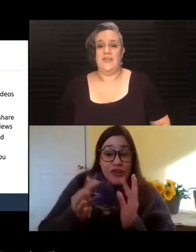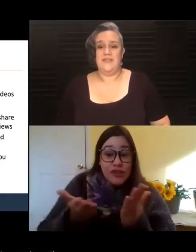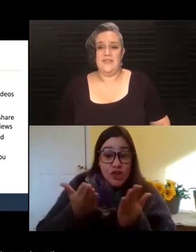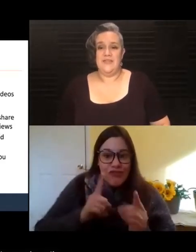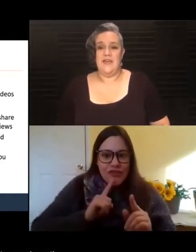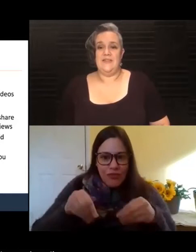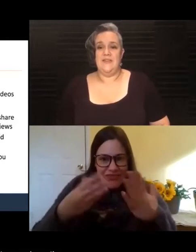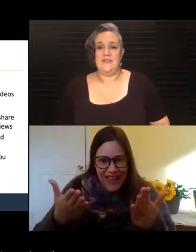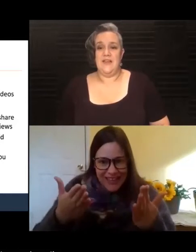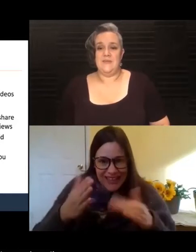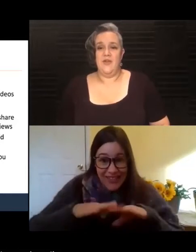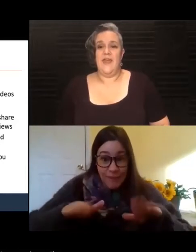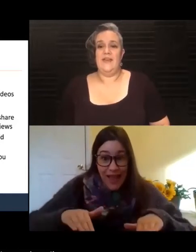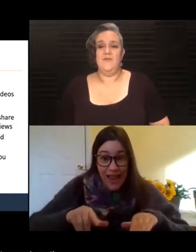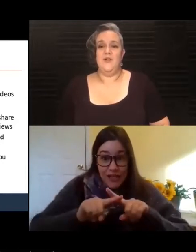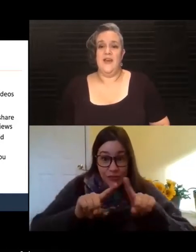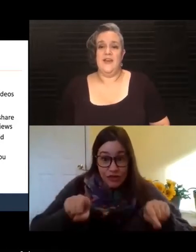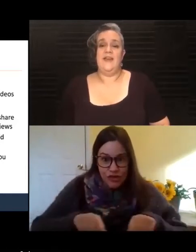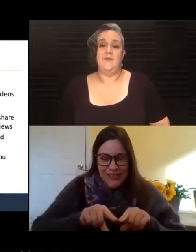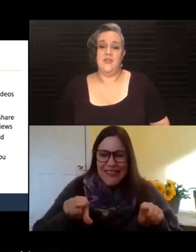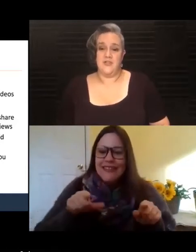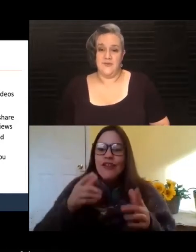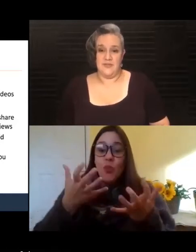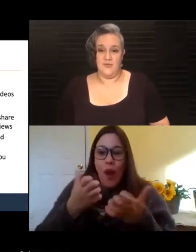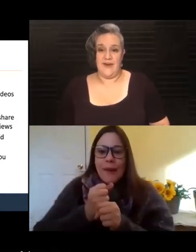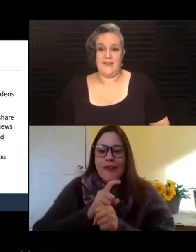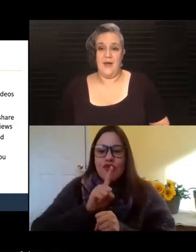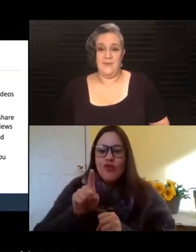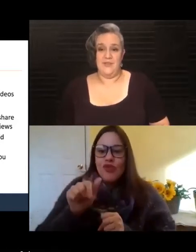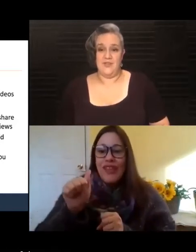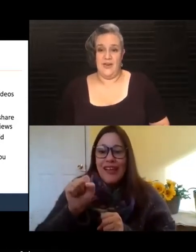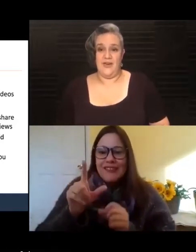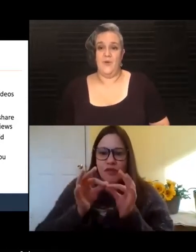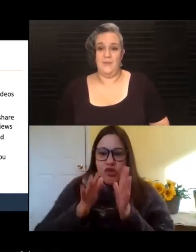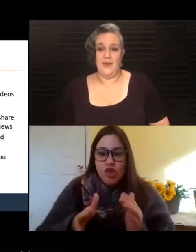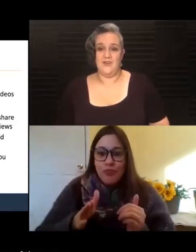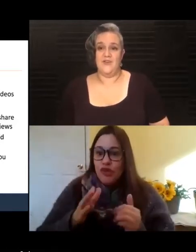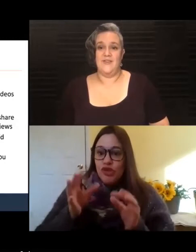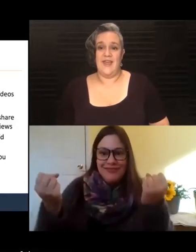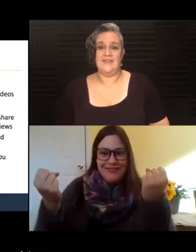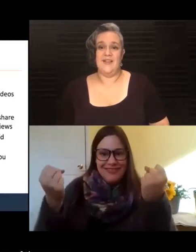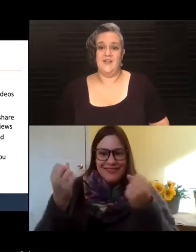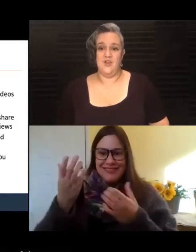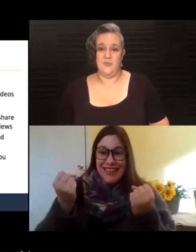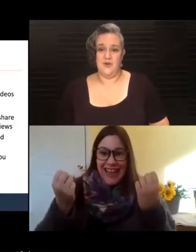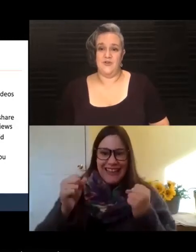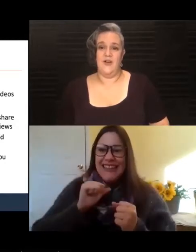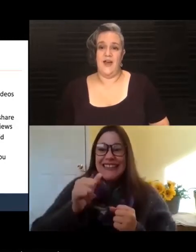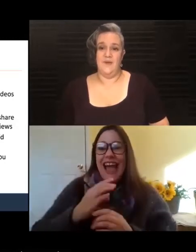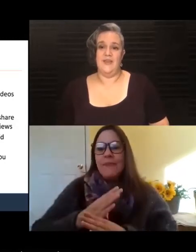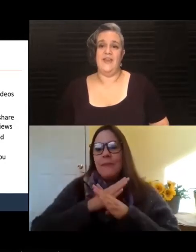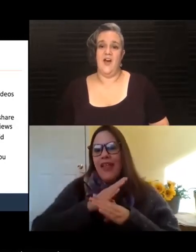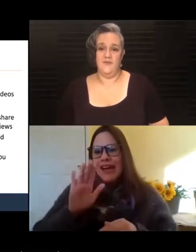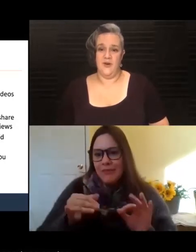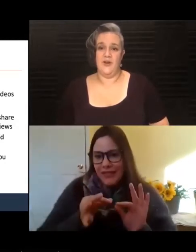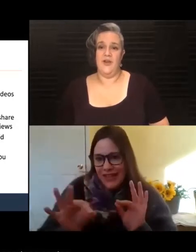visually pleasing and easily accessible, and if there are any captioning services provided at the bottom of the screen, you want to make sure that the ASL interpreters are